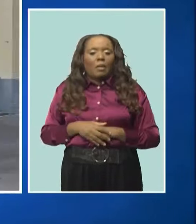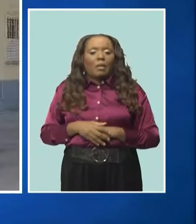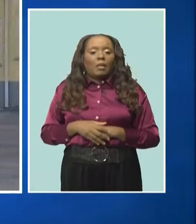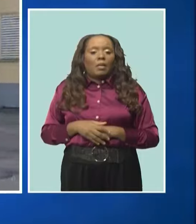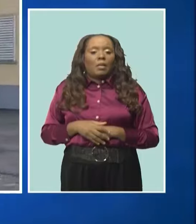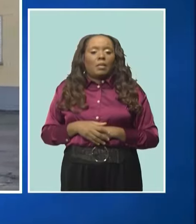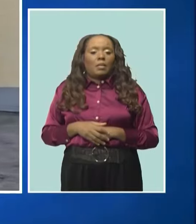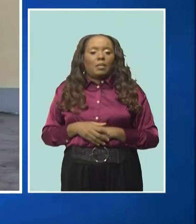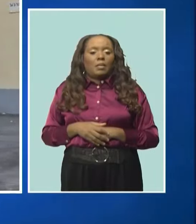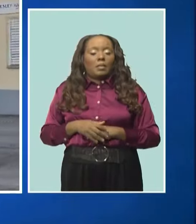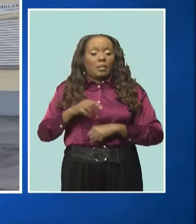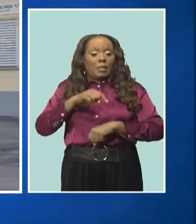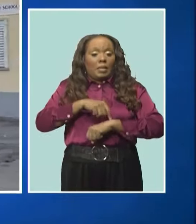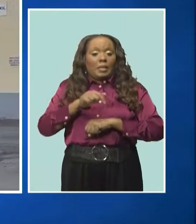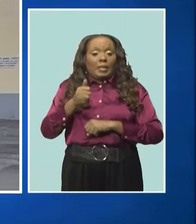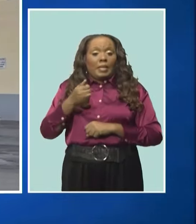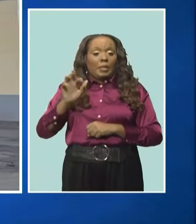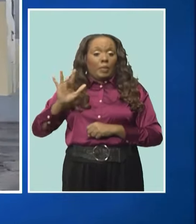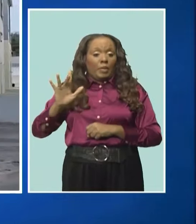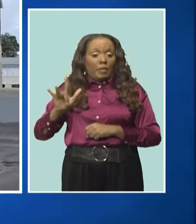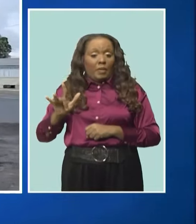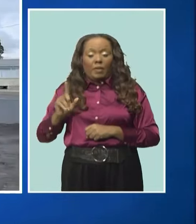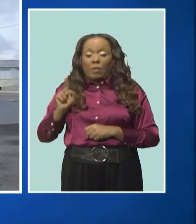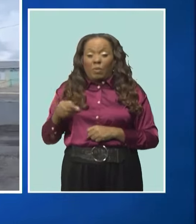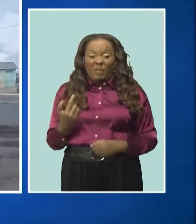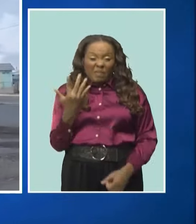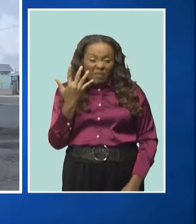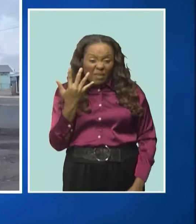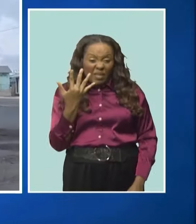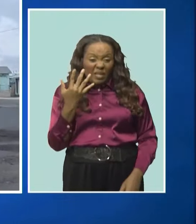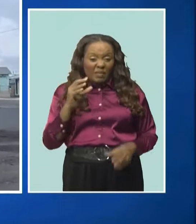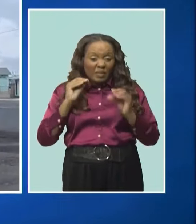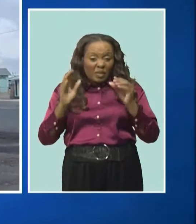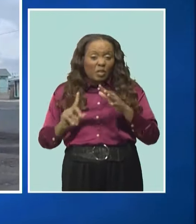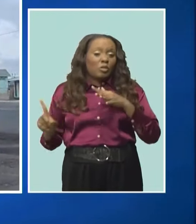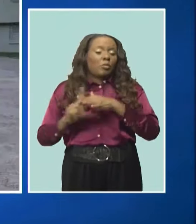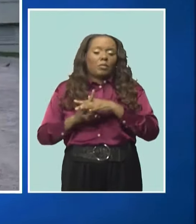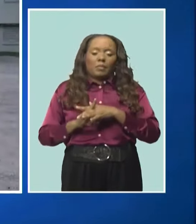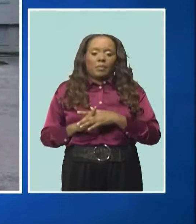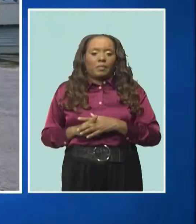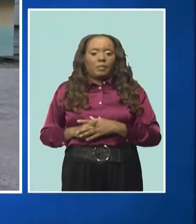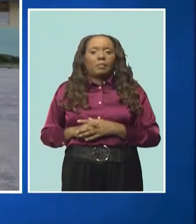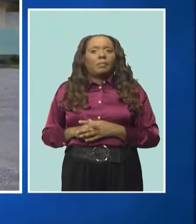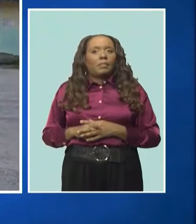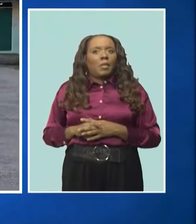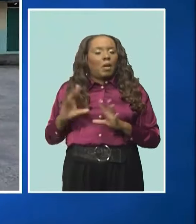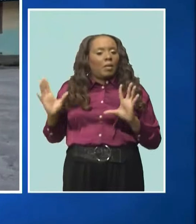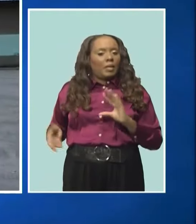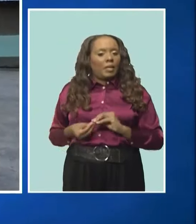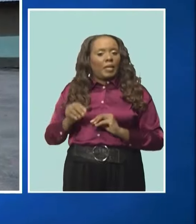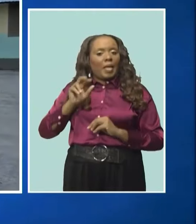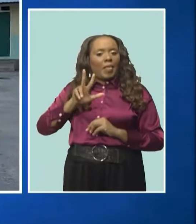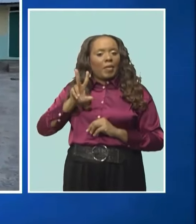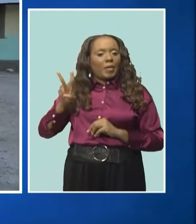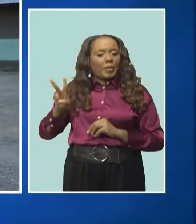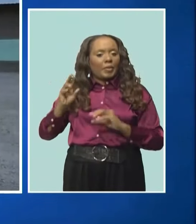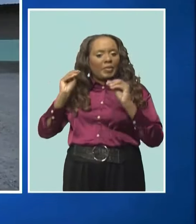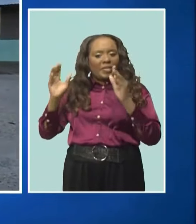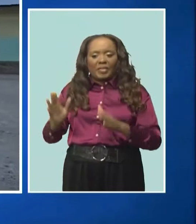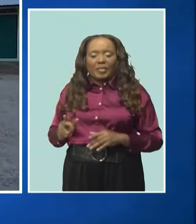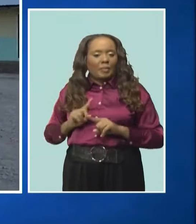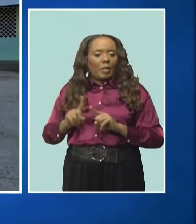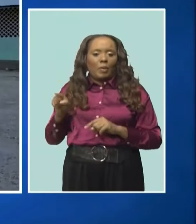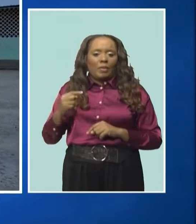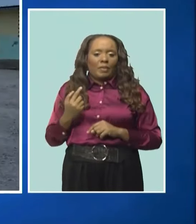5 of 32 teachers had reported to work, which was deemed insufficient to effectively manage the class load of students. Students